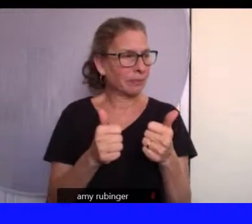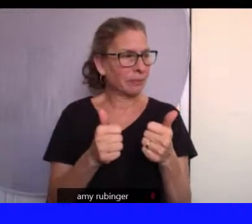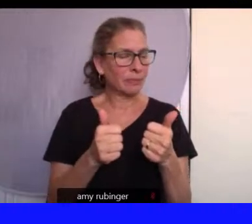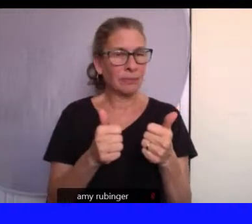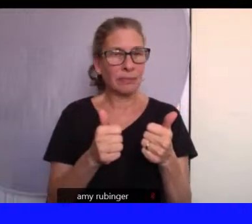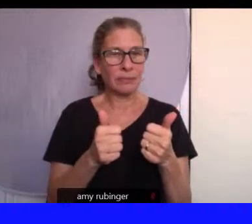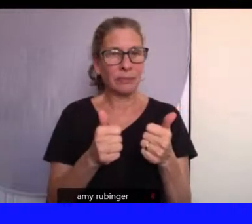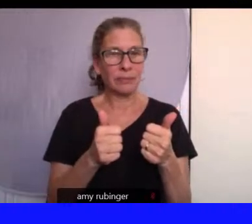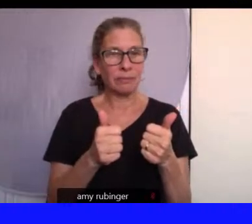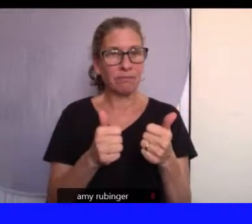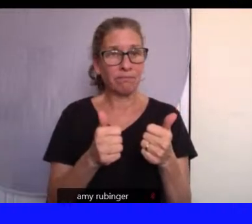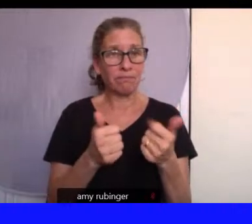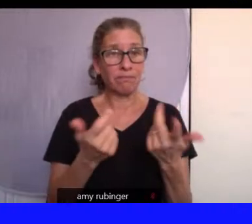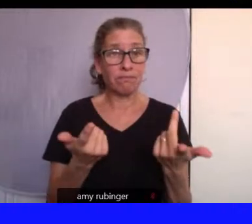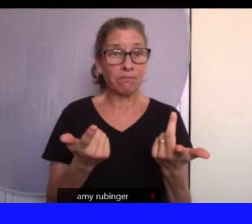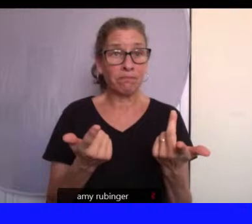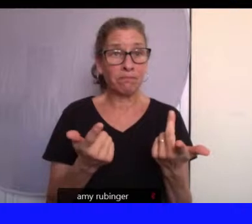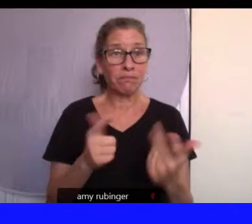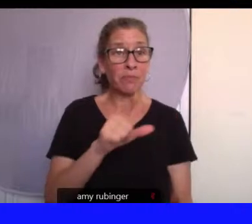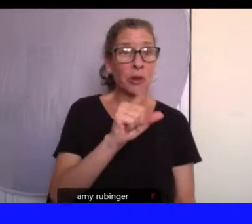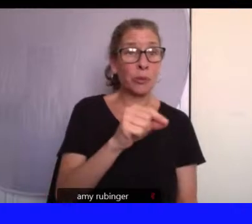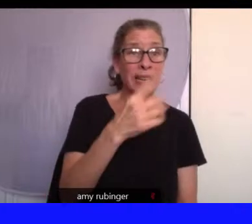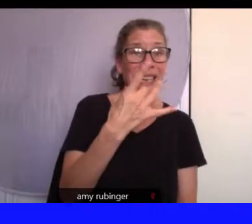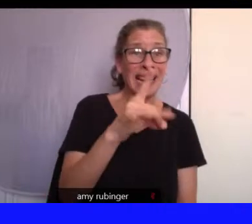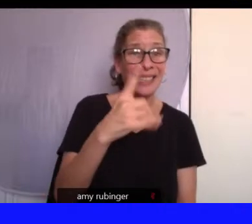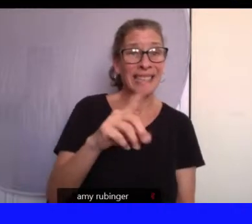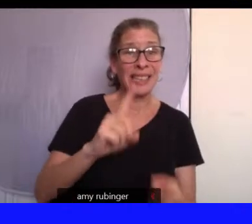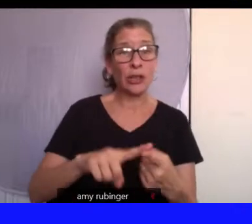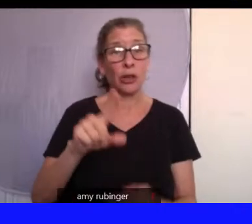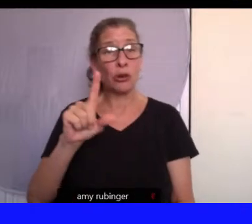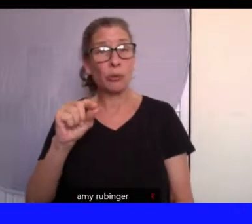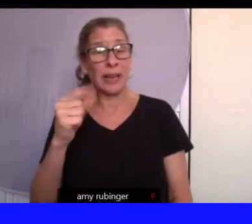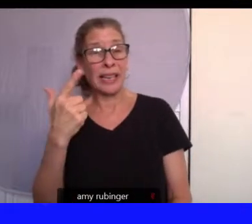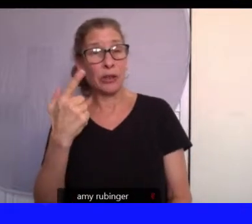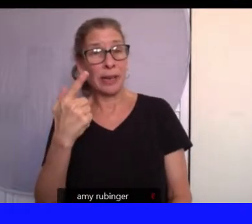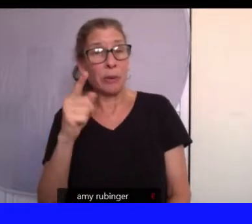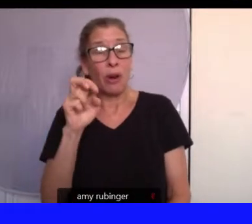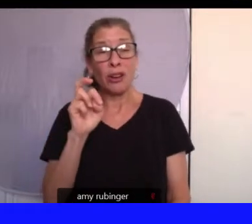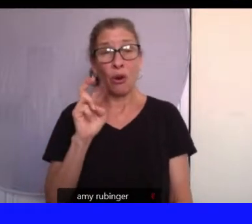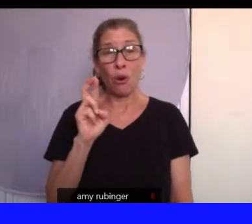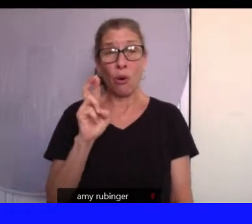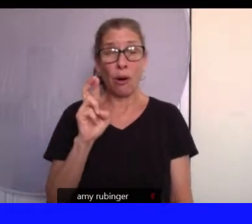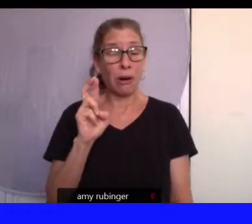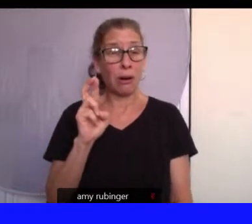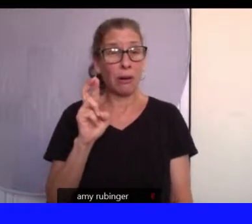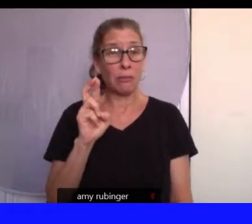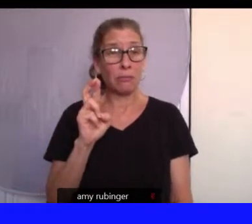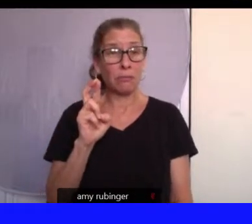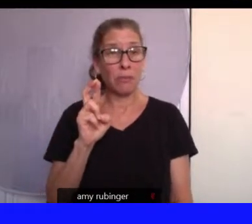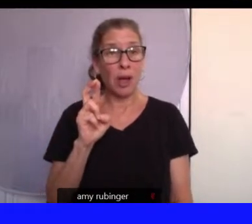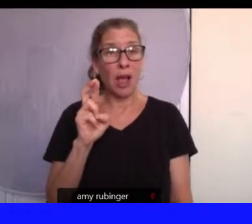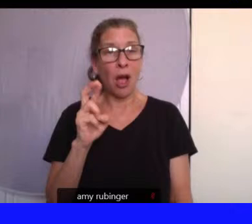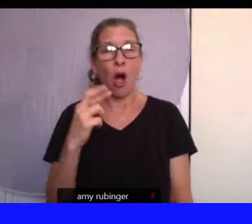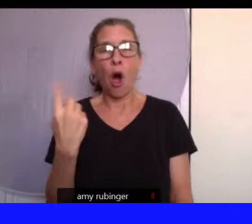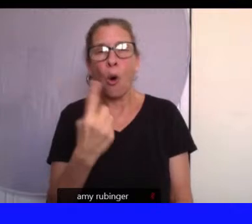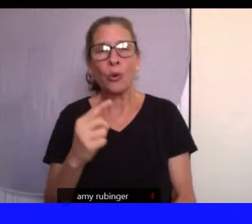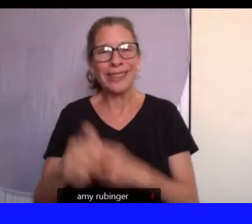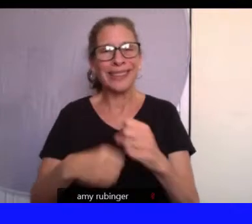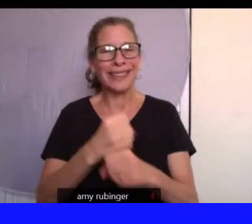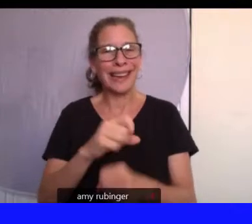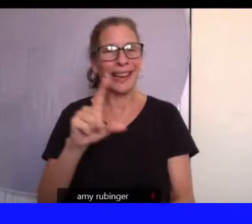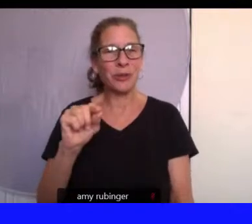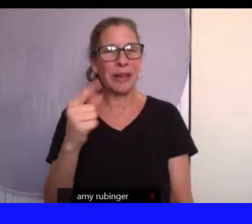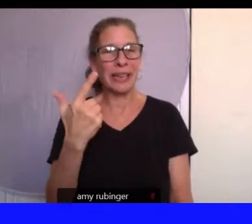as we've gone on from there, it's increased across the board. Frida, yeah. So and maybe you're going to get to this,